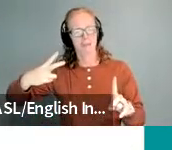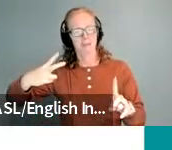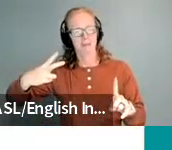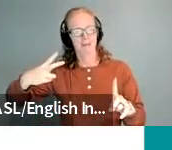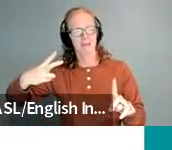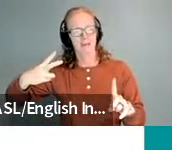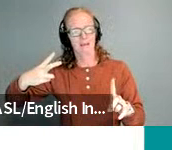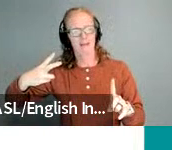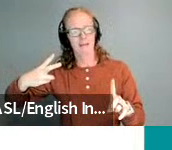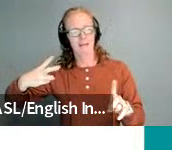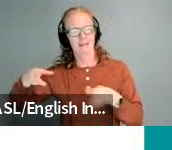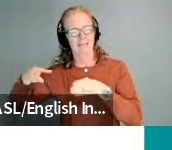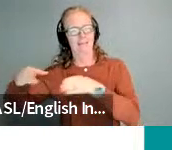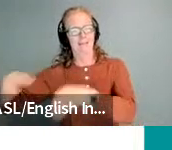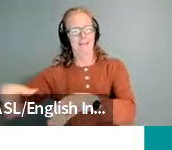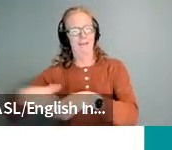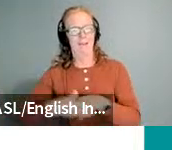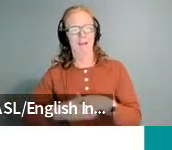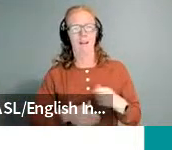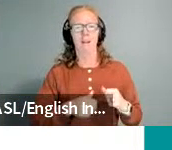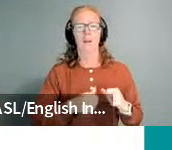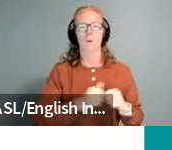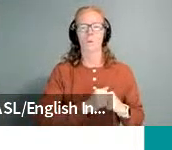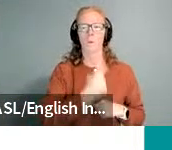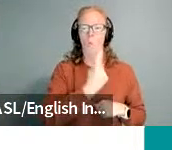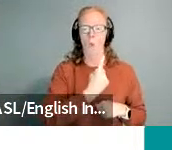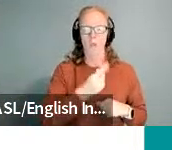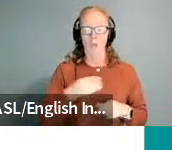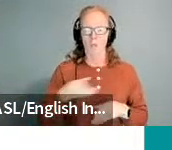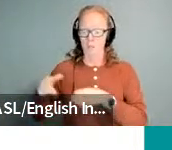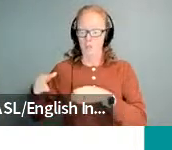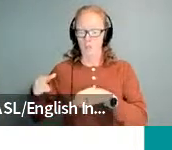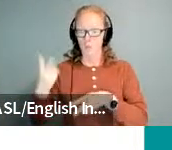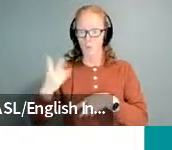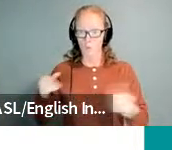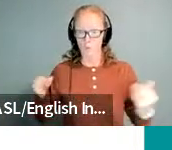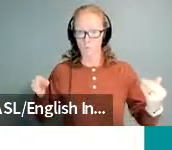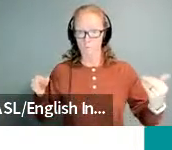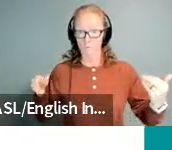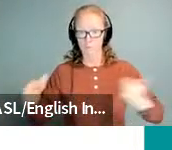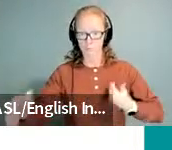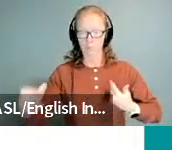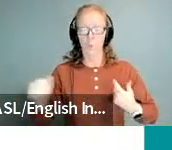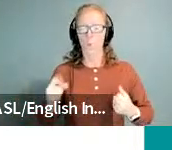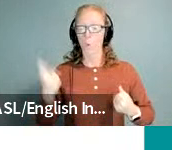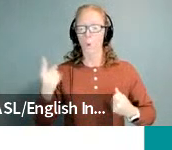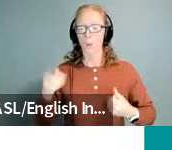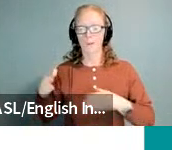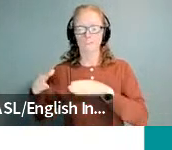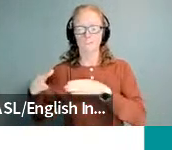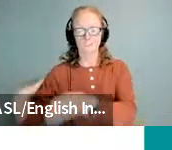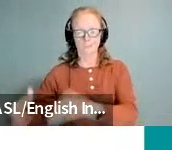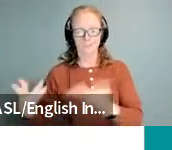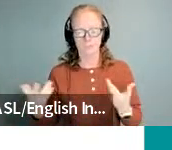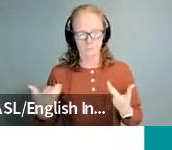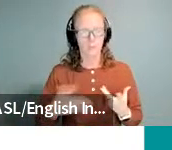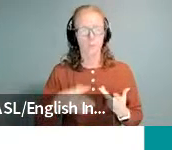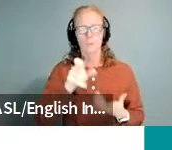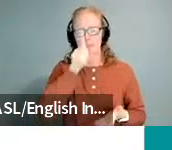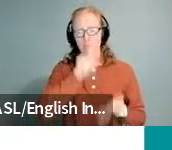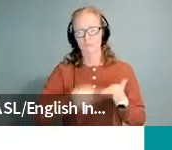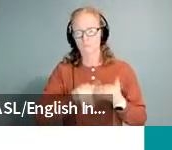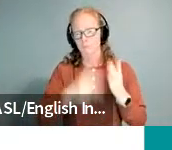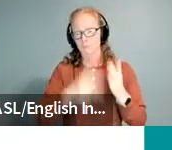auxiliary lane along with the study of one auxiliary lane. So that is work that is ongoing, and we